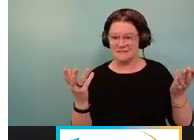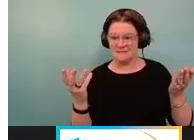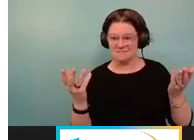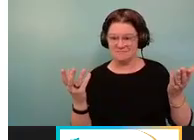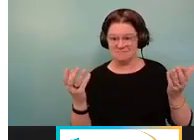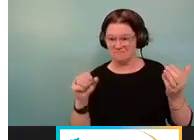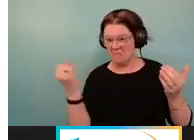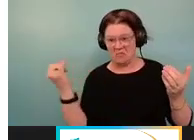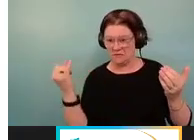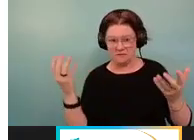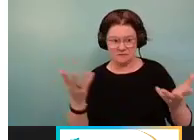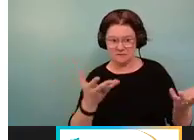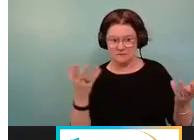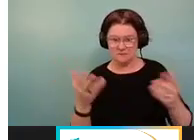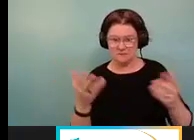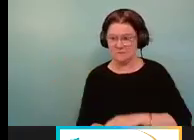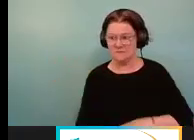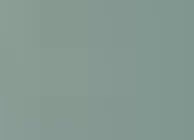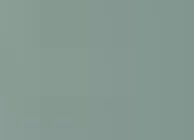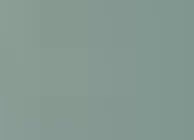others might have.